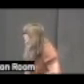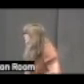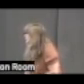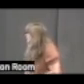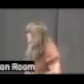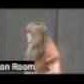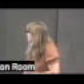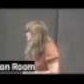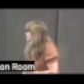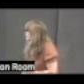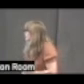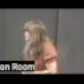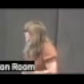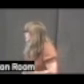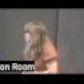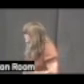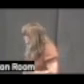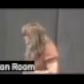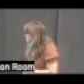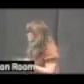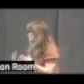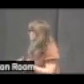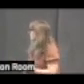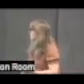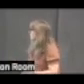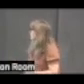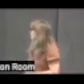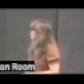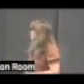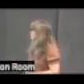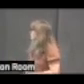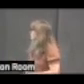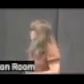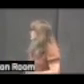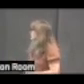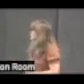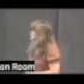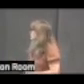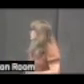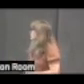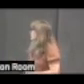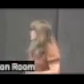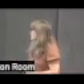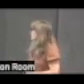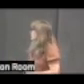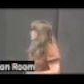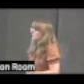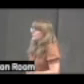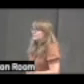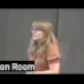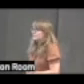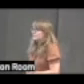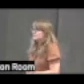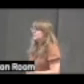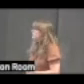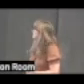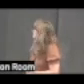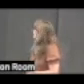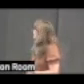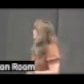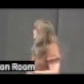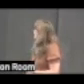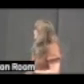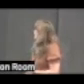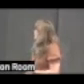There's only 500 left in the wild. So they've pulled a population in. You can see with them it matters even more,